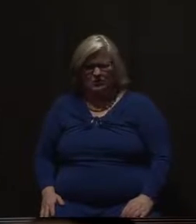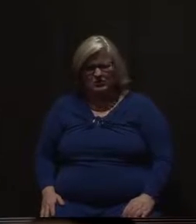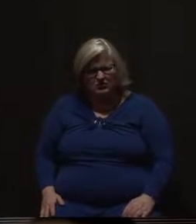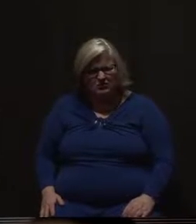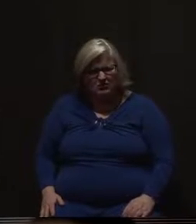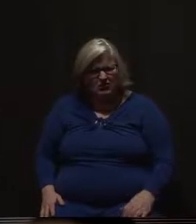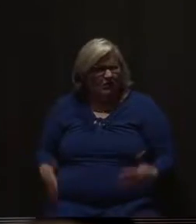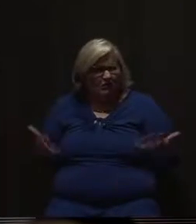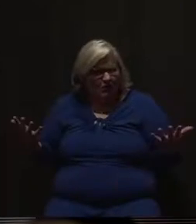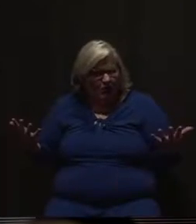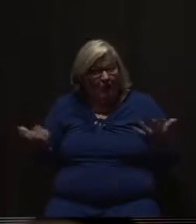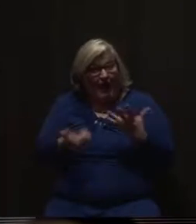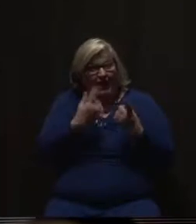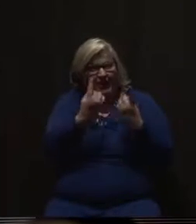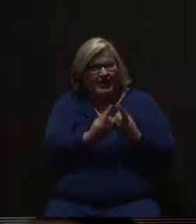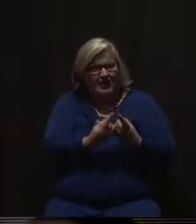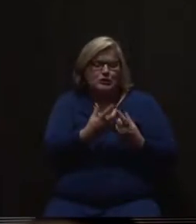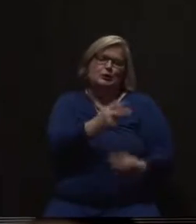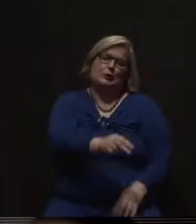say whatever.